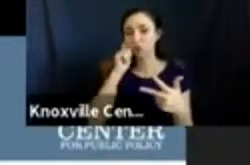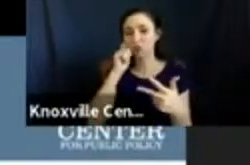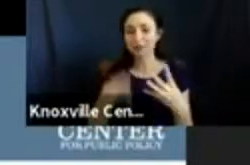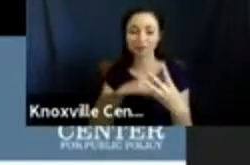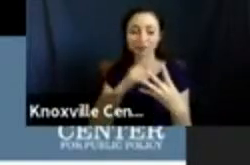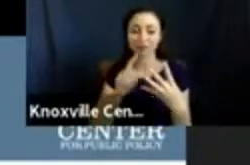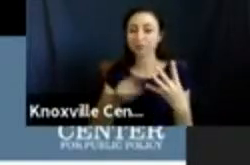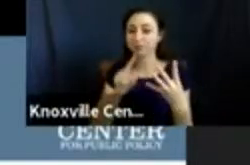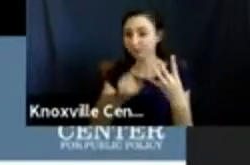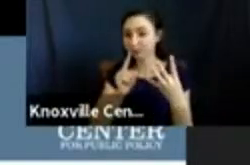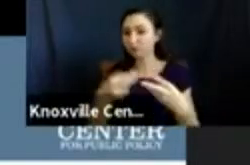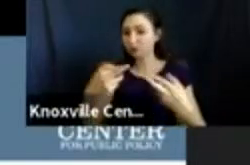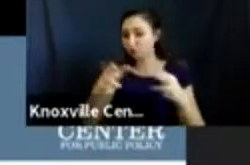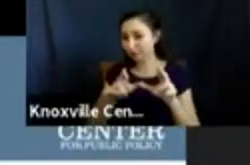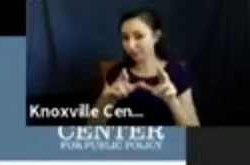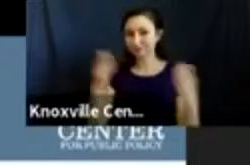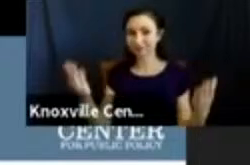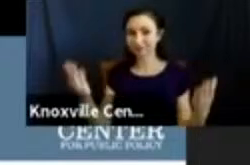labeled